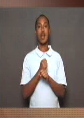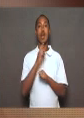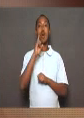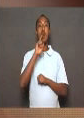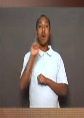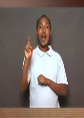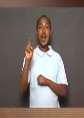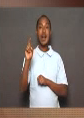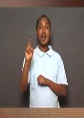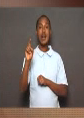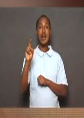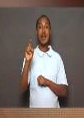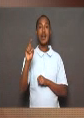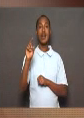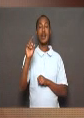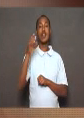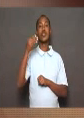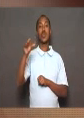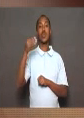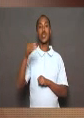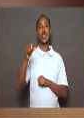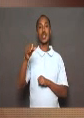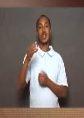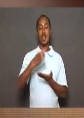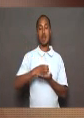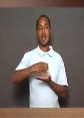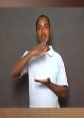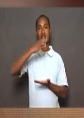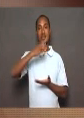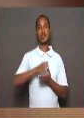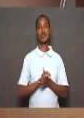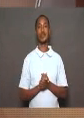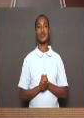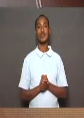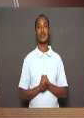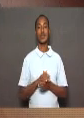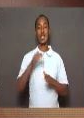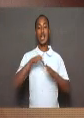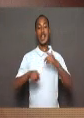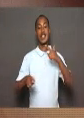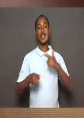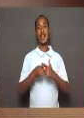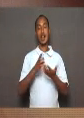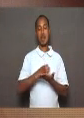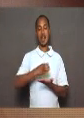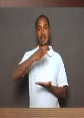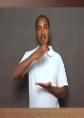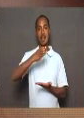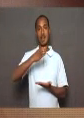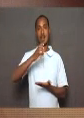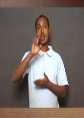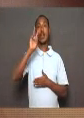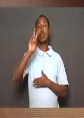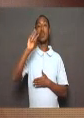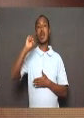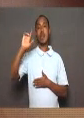a 100 milliliter solution in a beaker. In a second beaker,